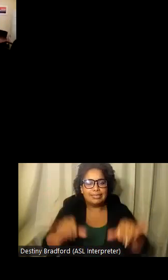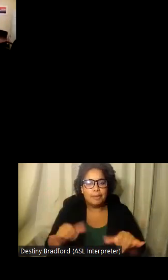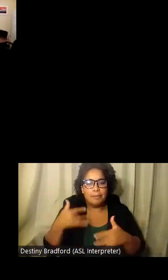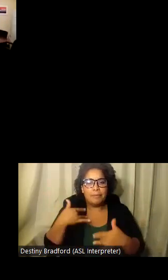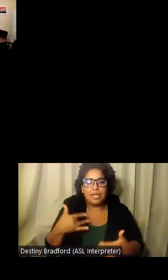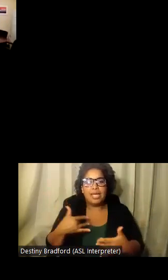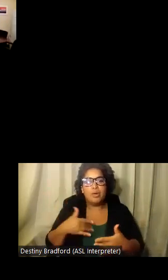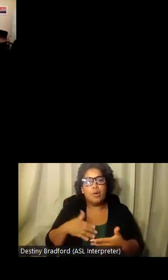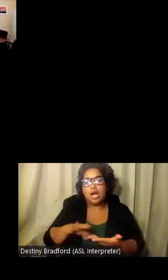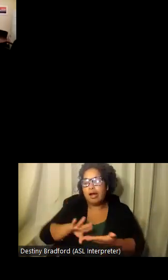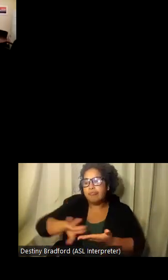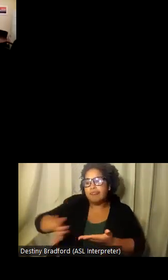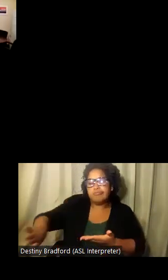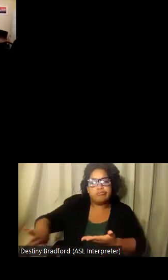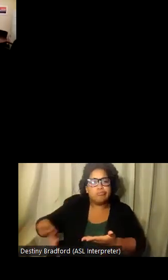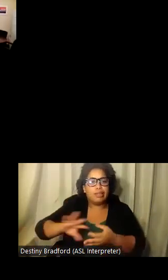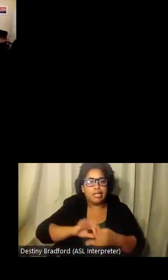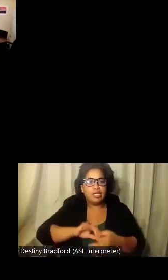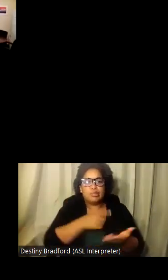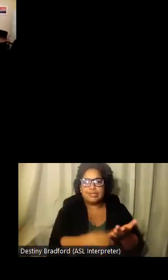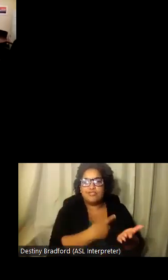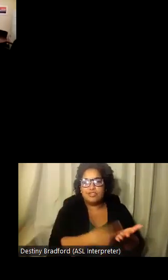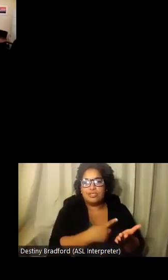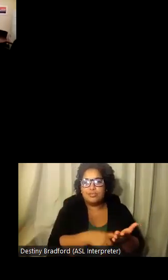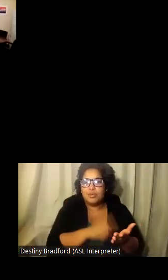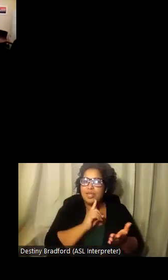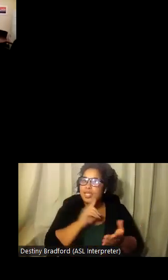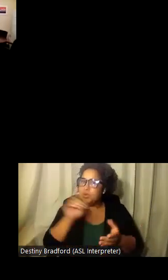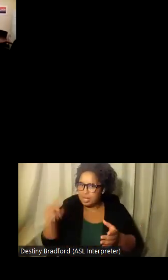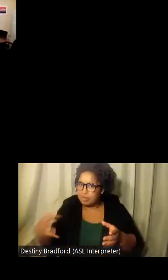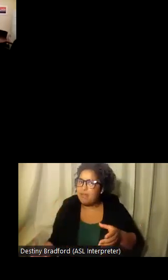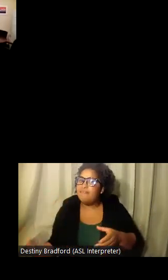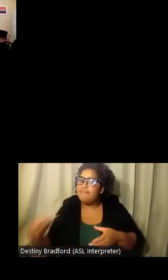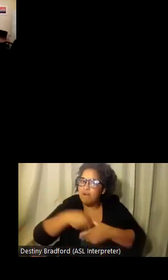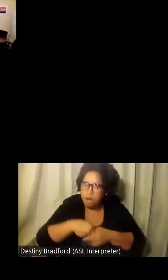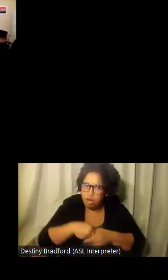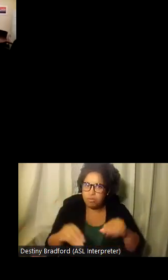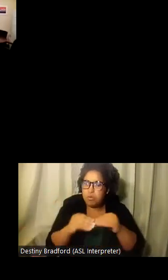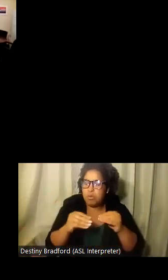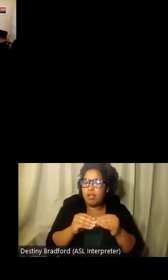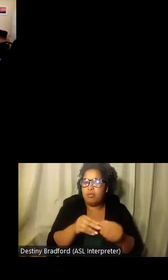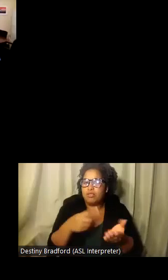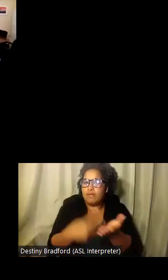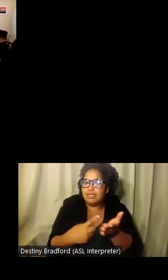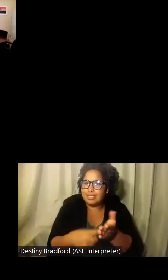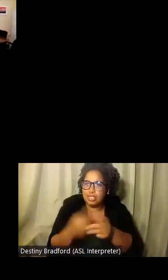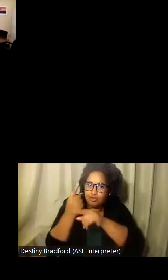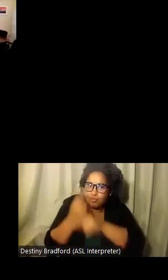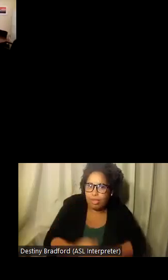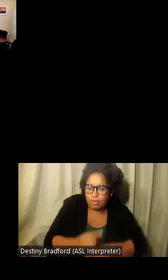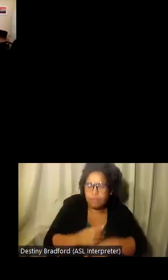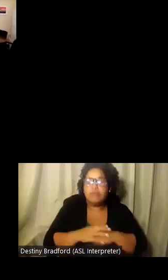left on the sides of some of those conversations, and we need to become more part of those conversations on a regular basis.